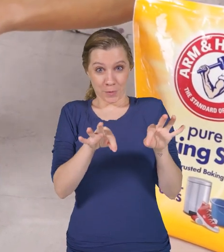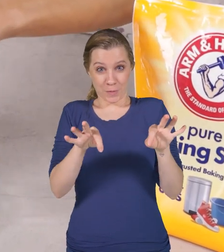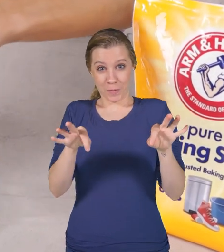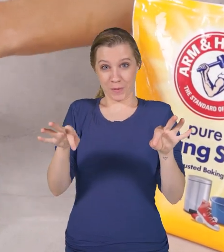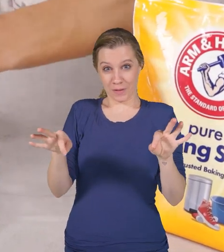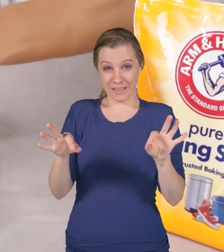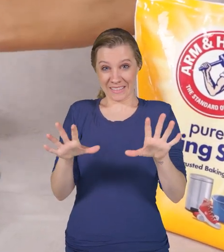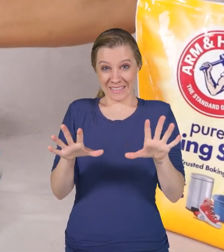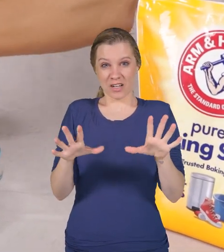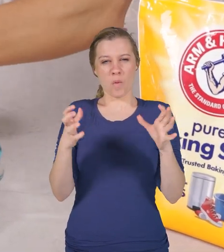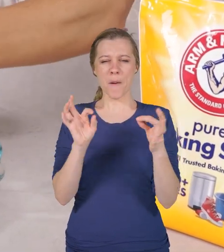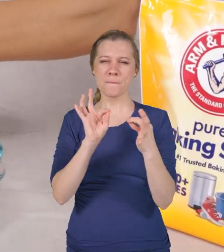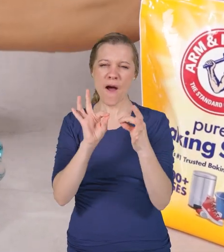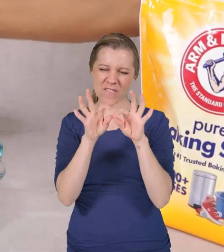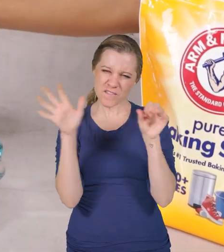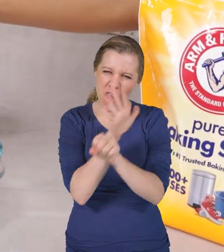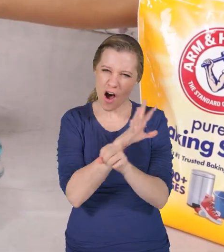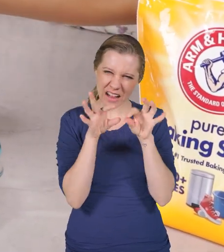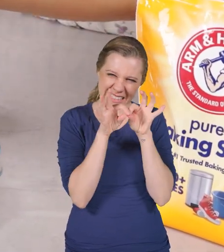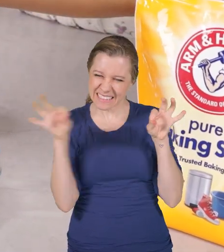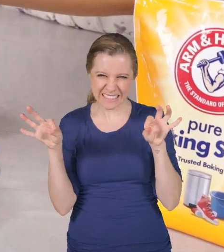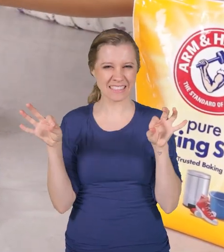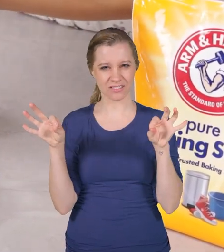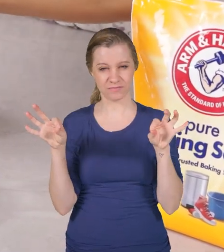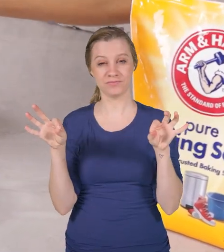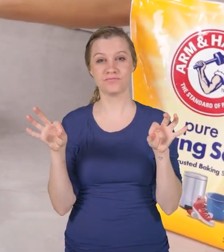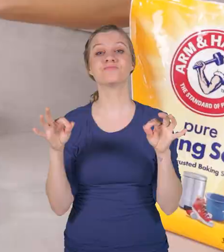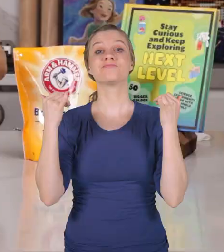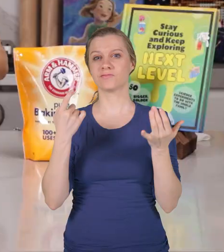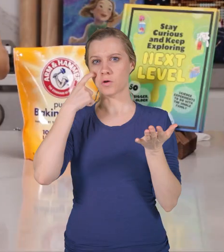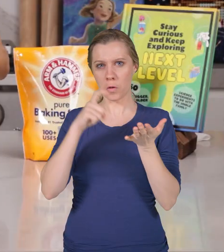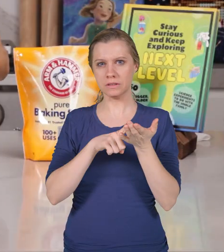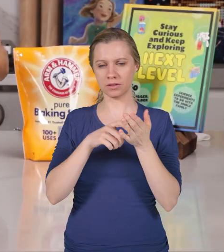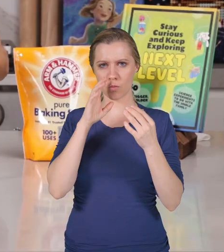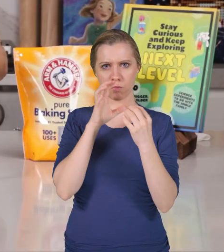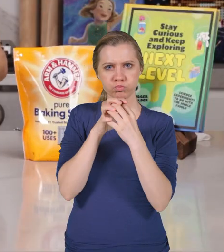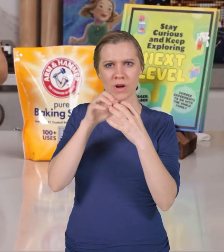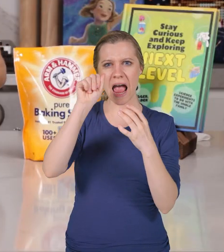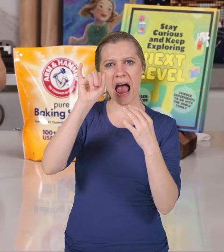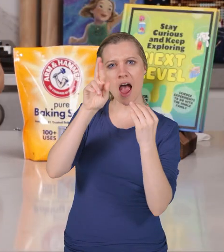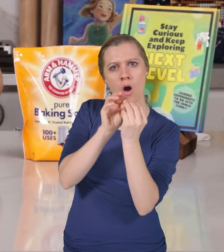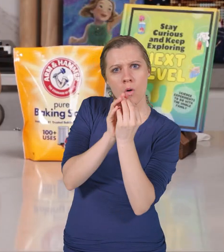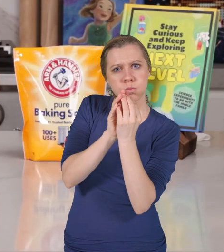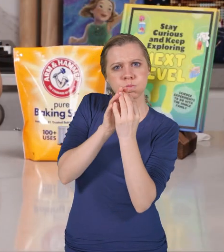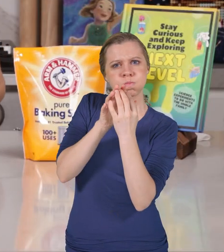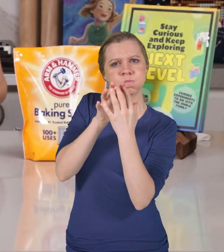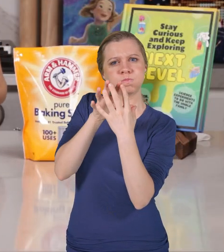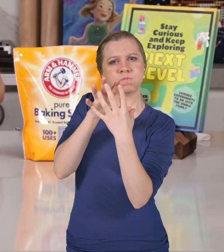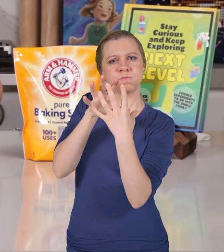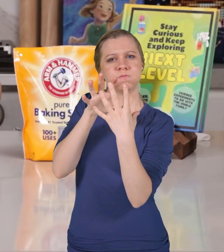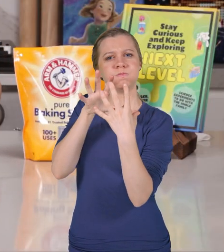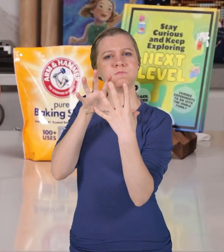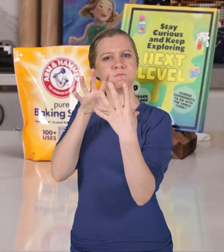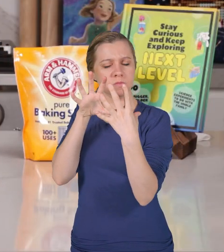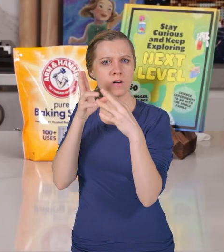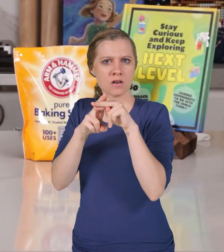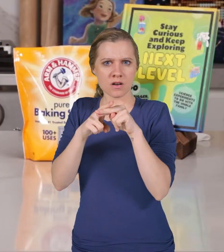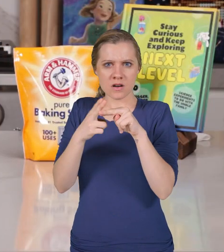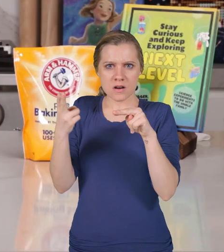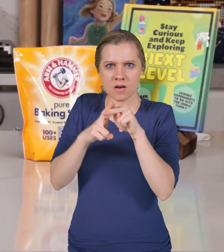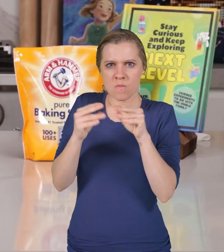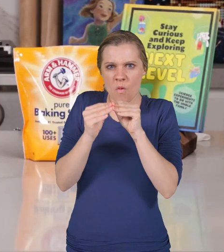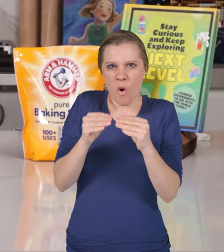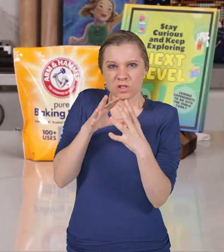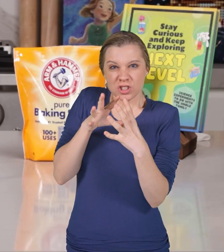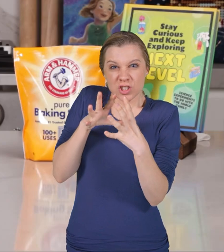get it good and sealed. You want it to be perfectly sealed, and then you'll notice that the bag will start to build with air. Start to